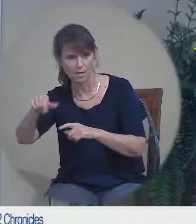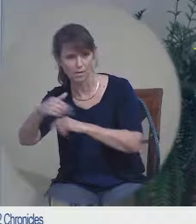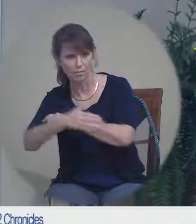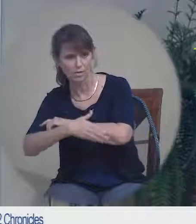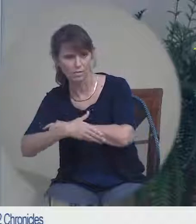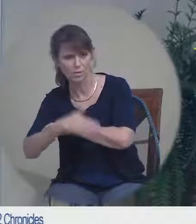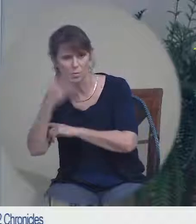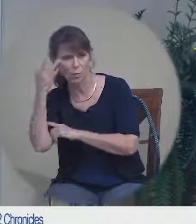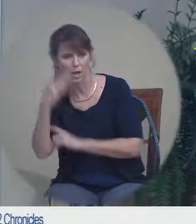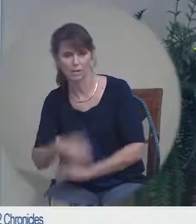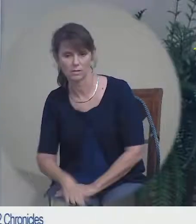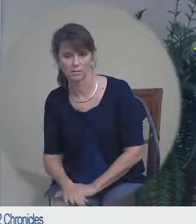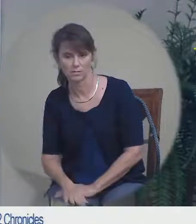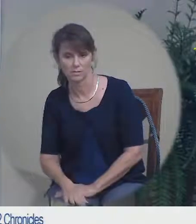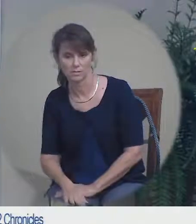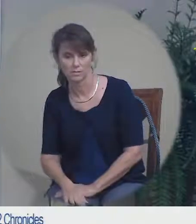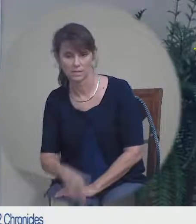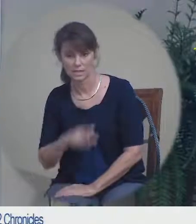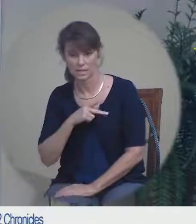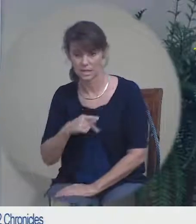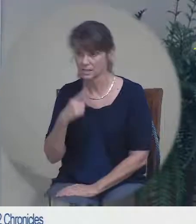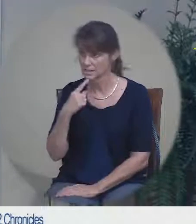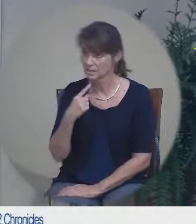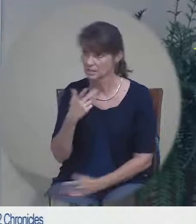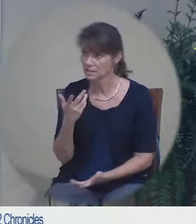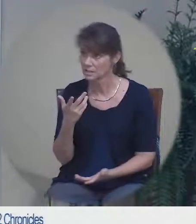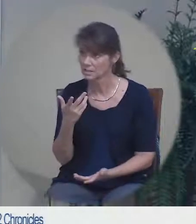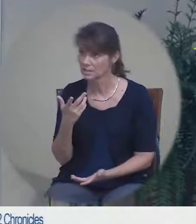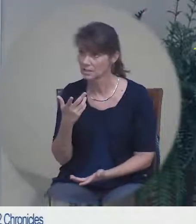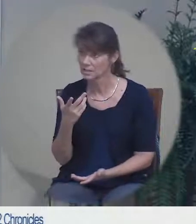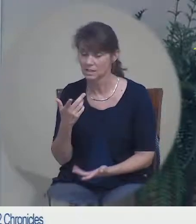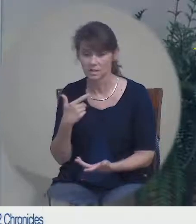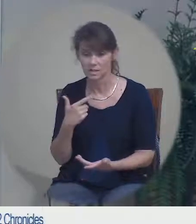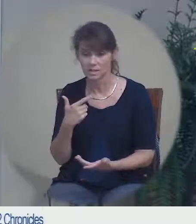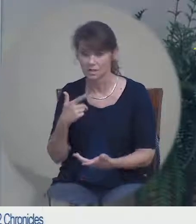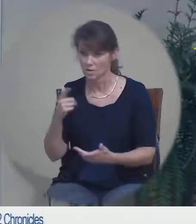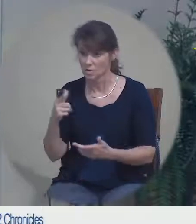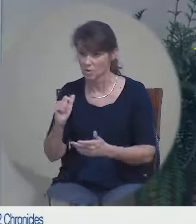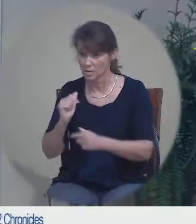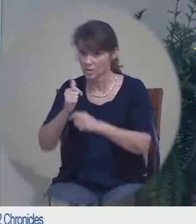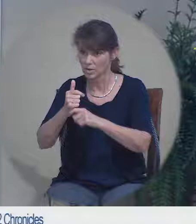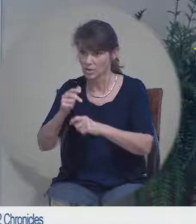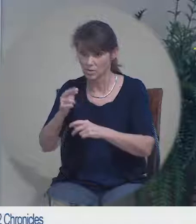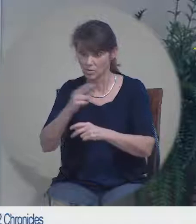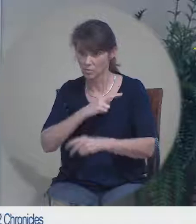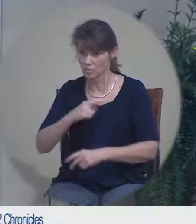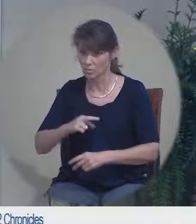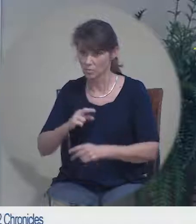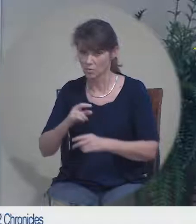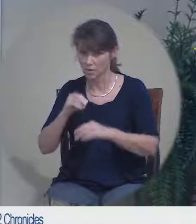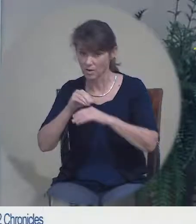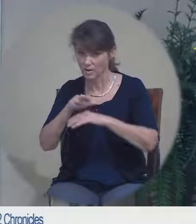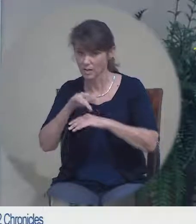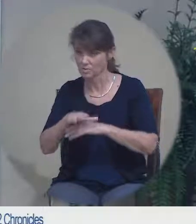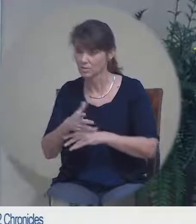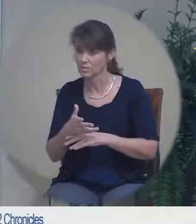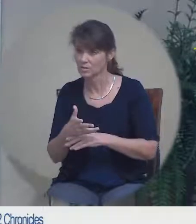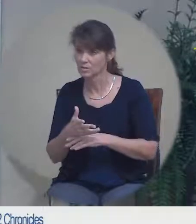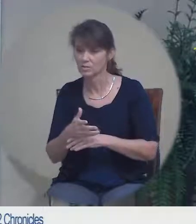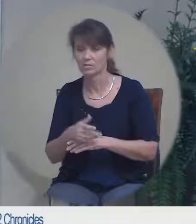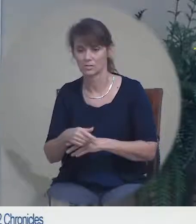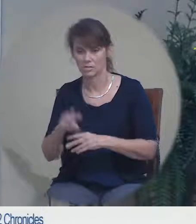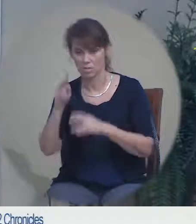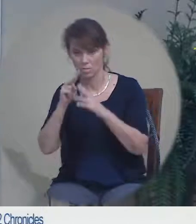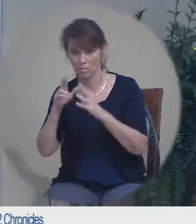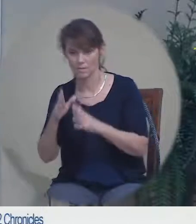was talking with him. The king said to him, have we appointed you a royal counselor? Stop. Why should you be struck down? Then the prophet stopped and